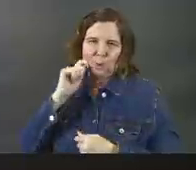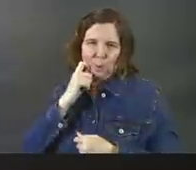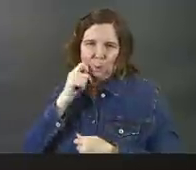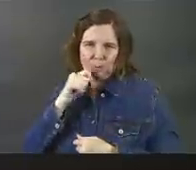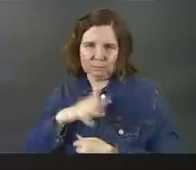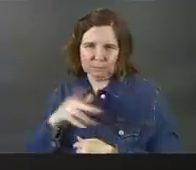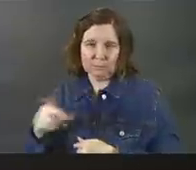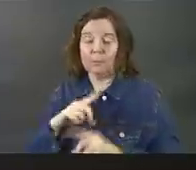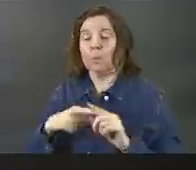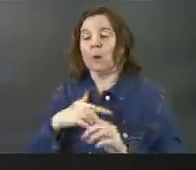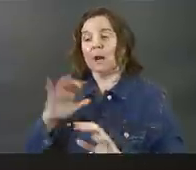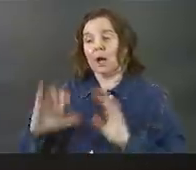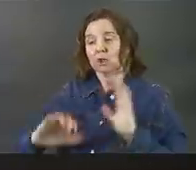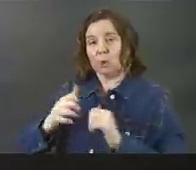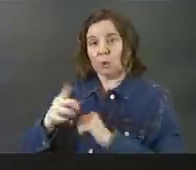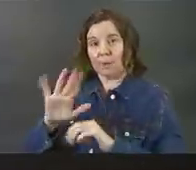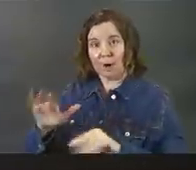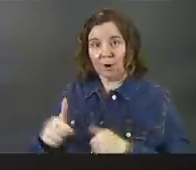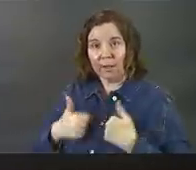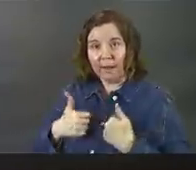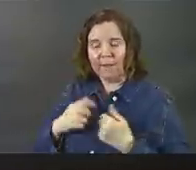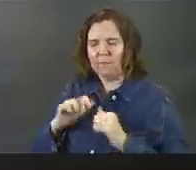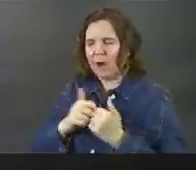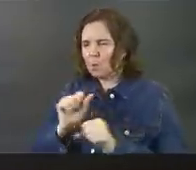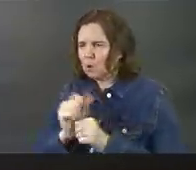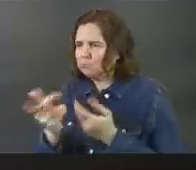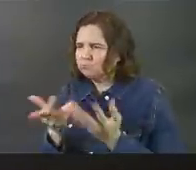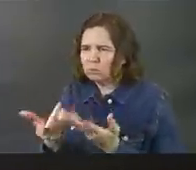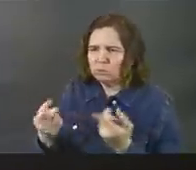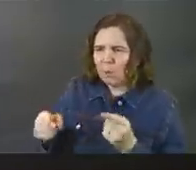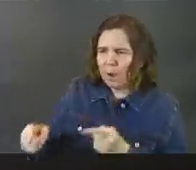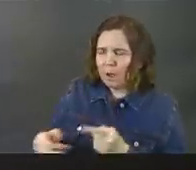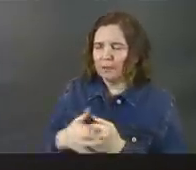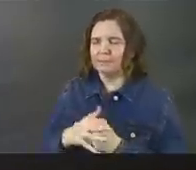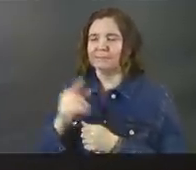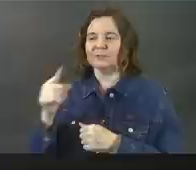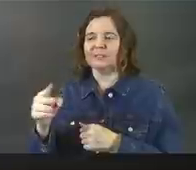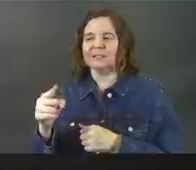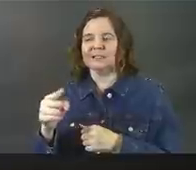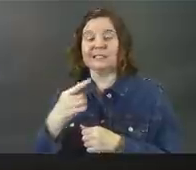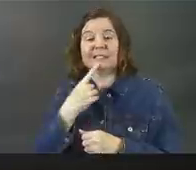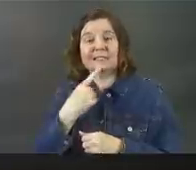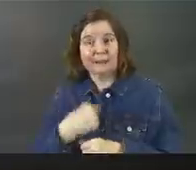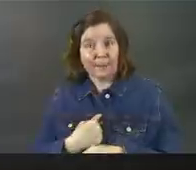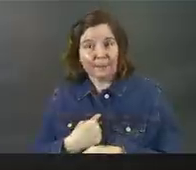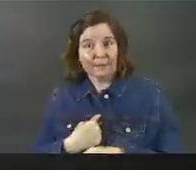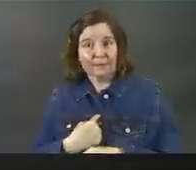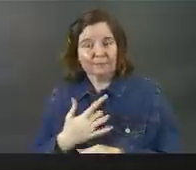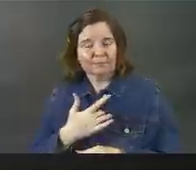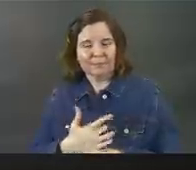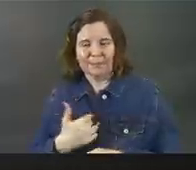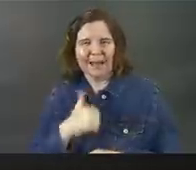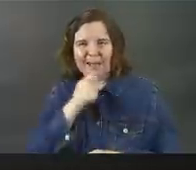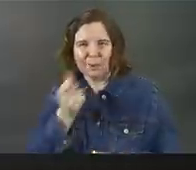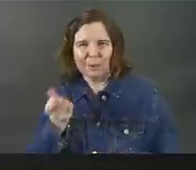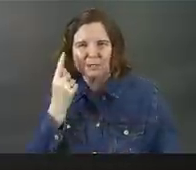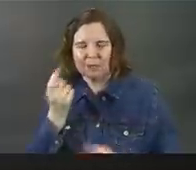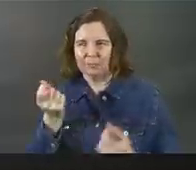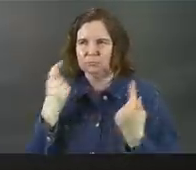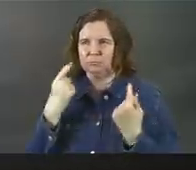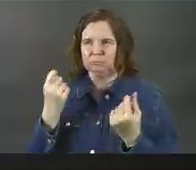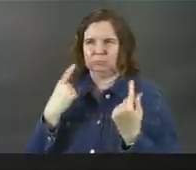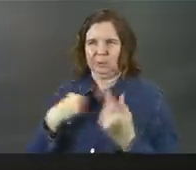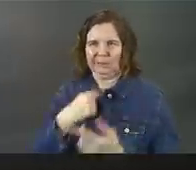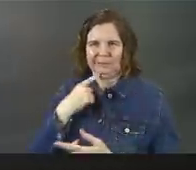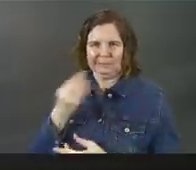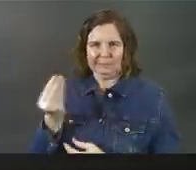And when I talk to her about her life and how's work, what's going on, she tells me, but I don't understand at